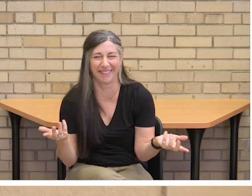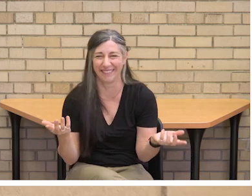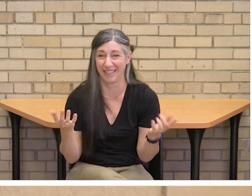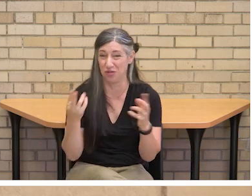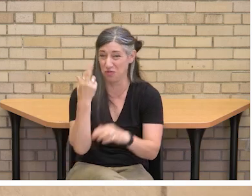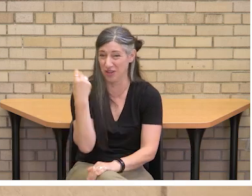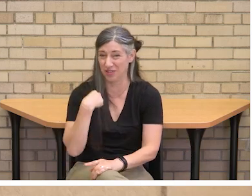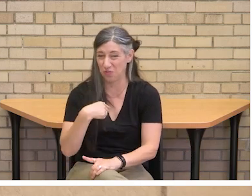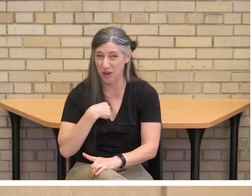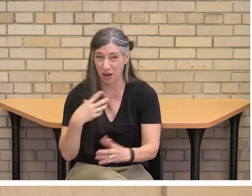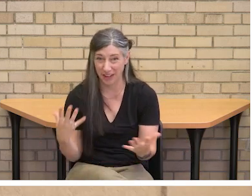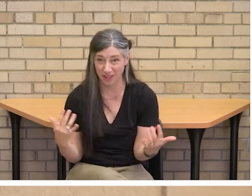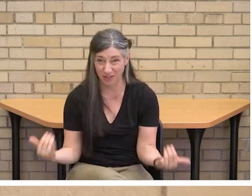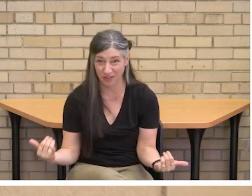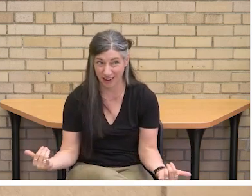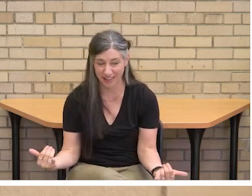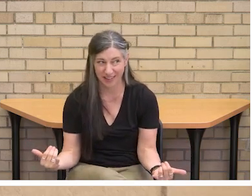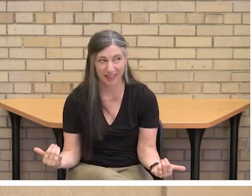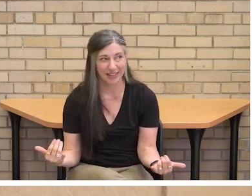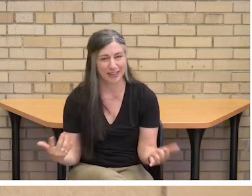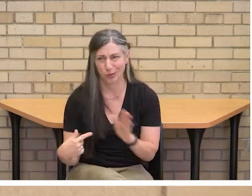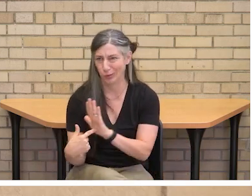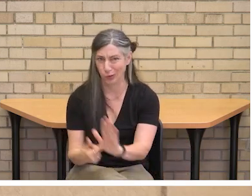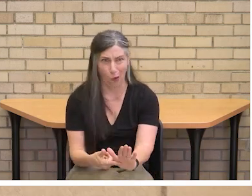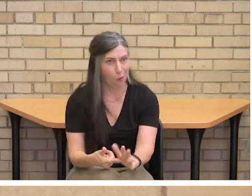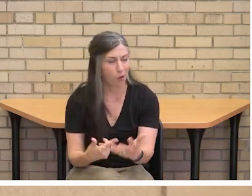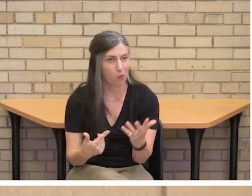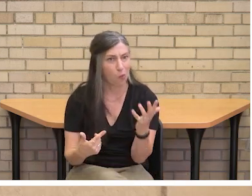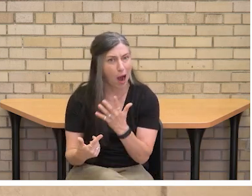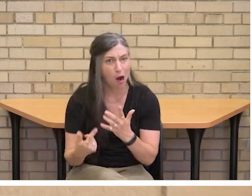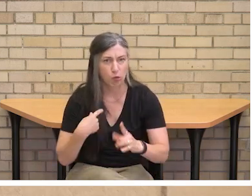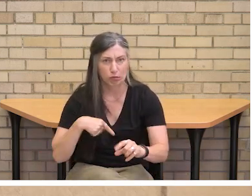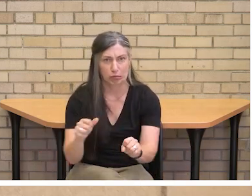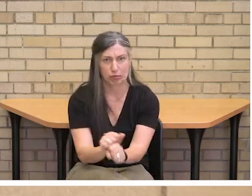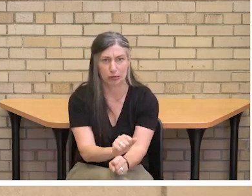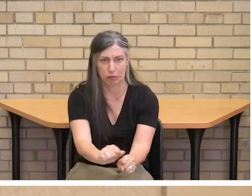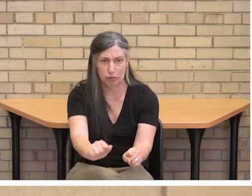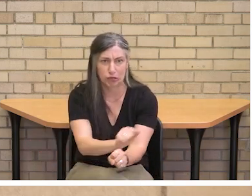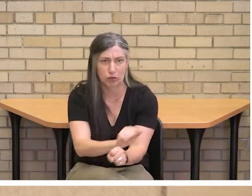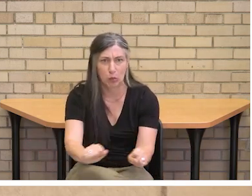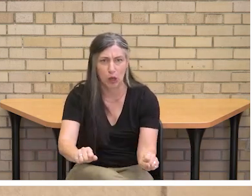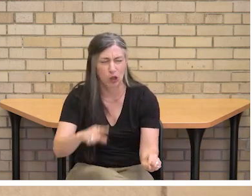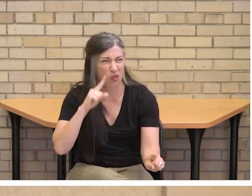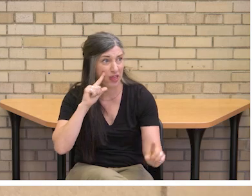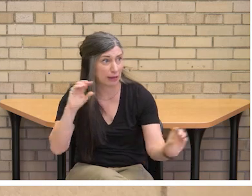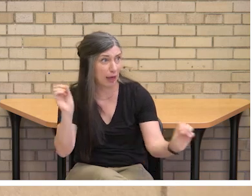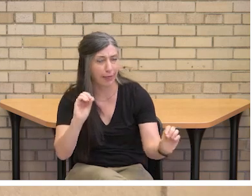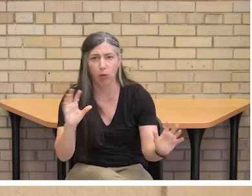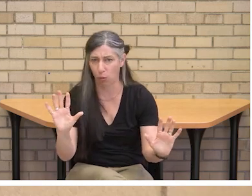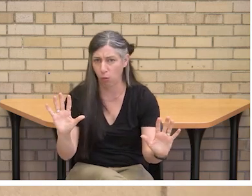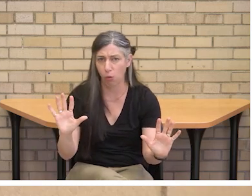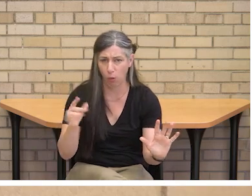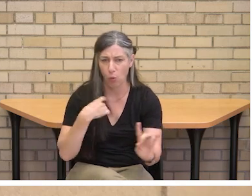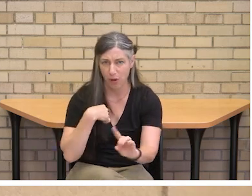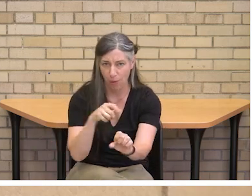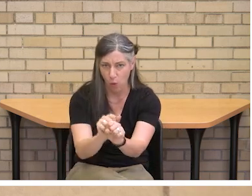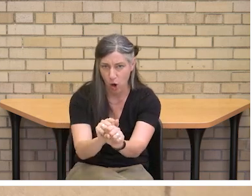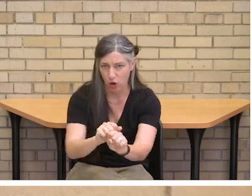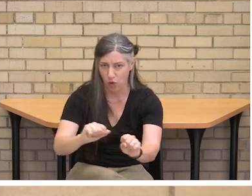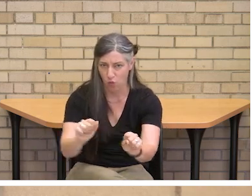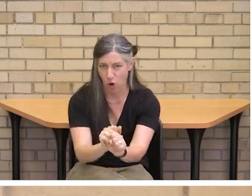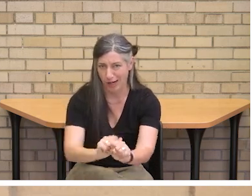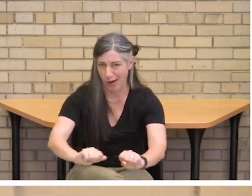is to show just the enormous amount of effort that has gone into getting this project off